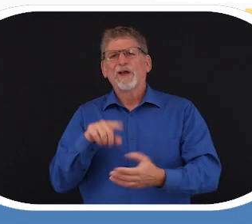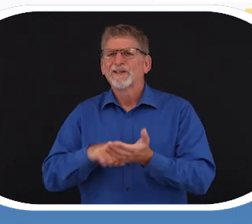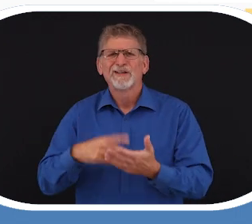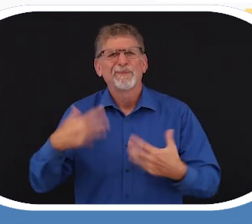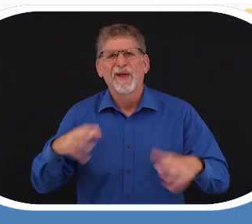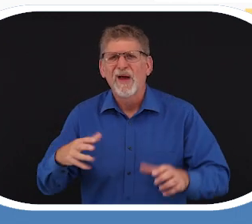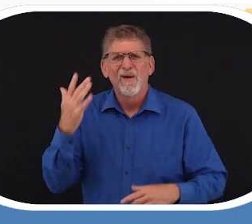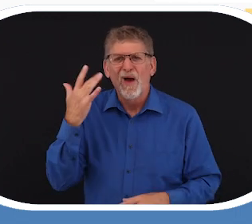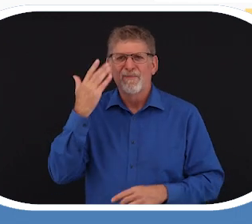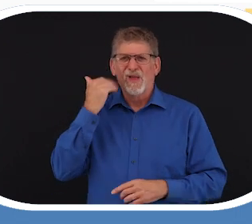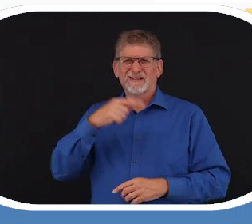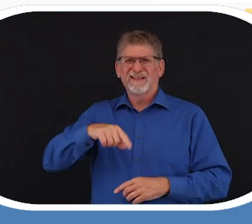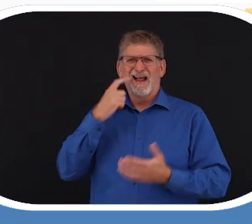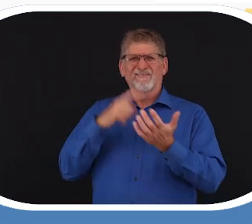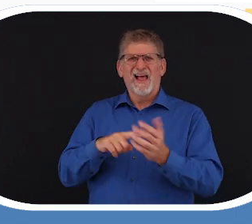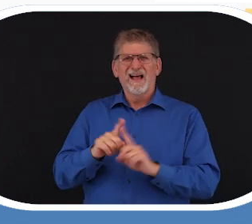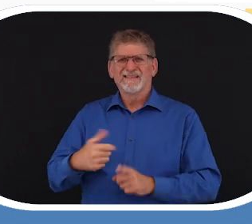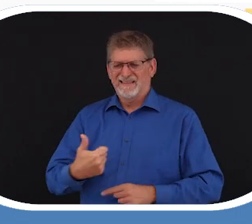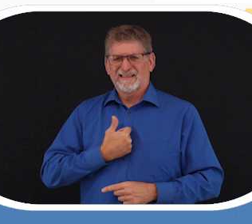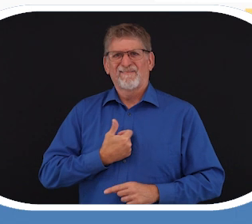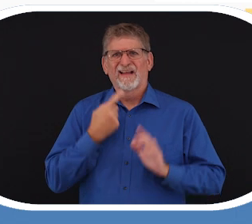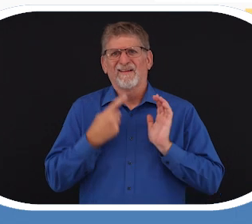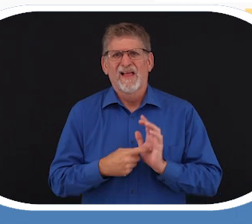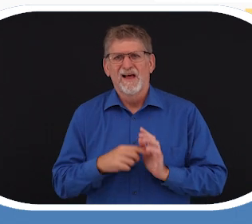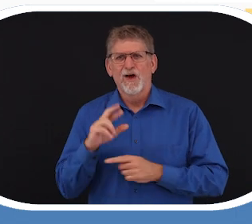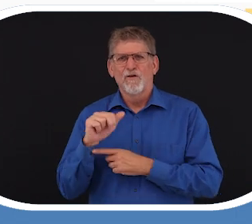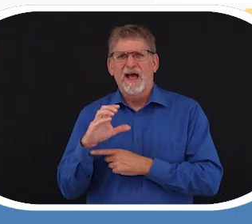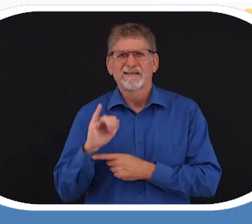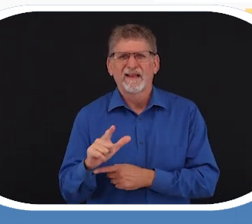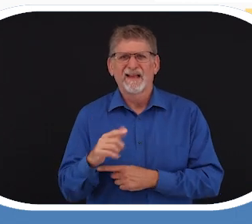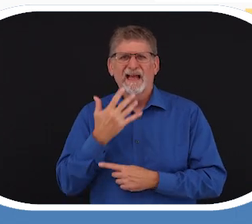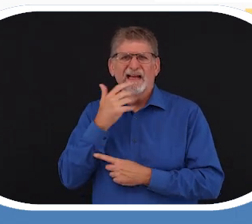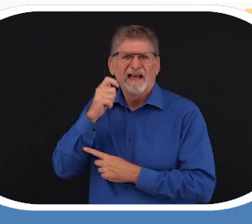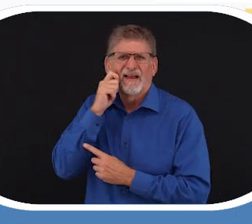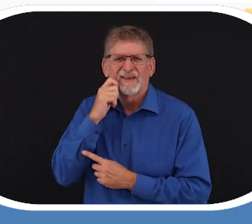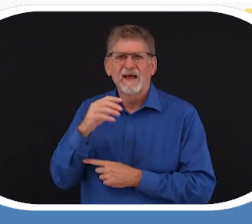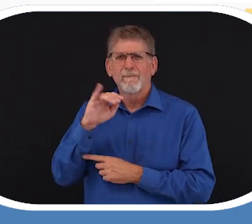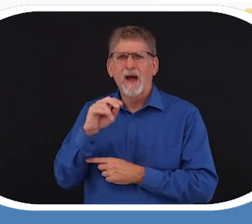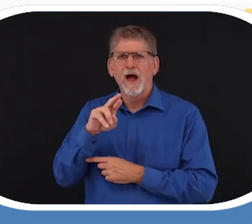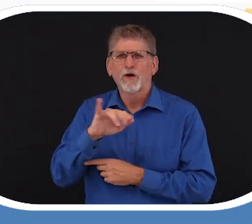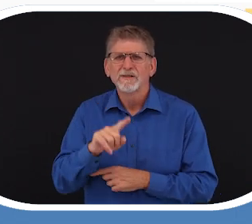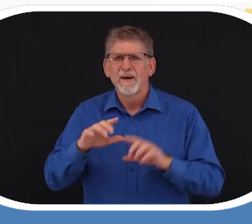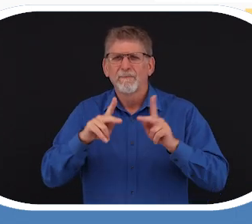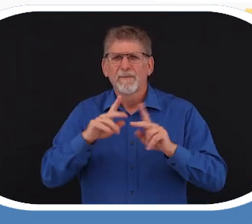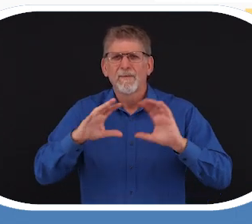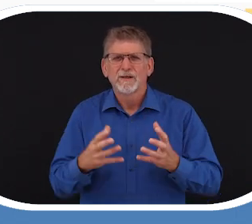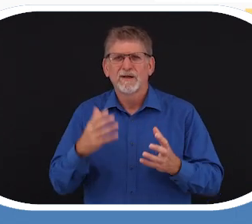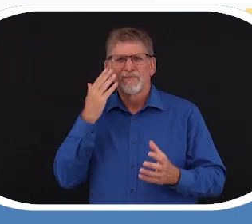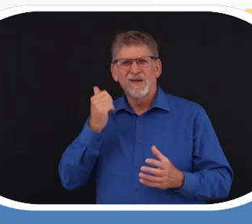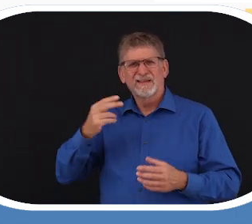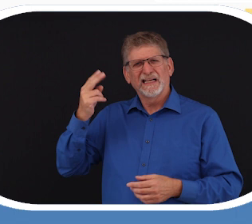research, particularly populations that may identify as a self-identified racial, ethnic, minoritized population, is because of a lot of the